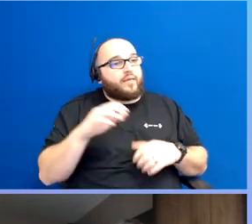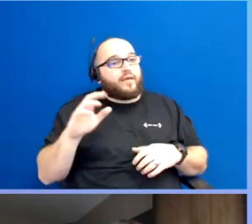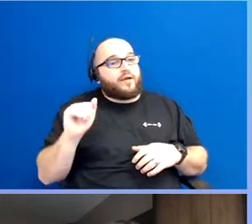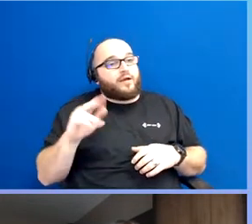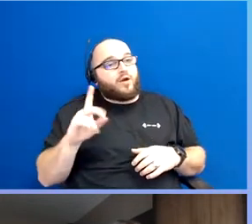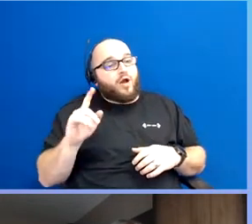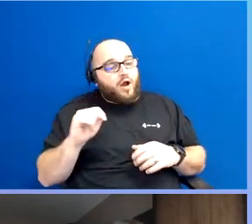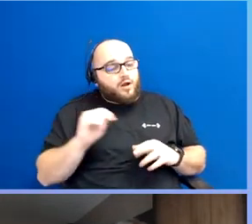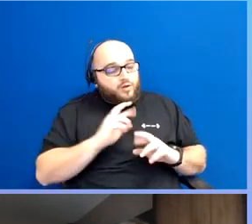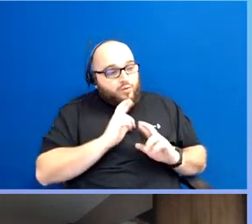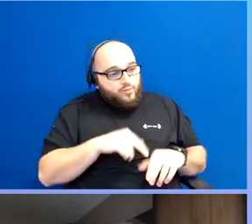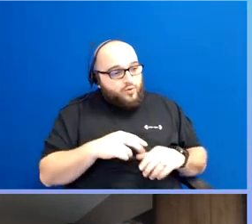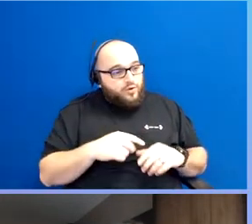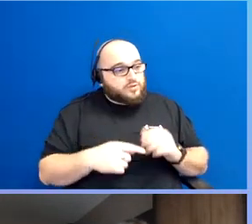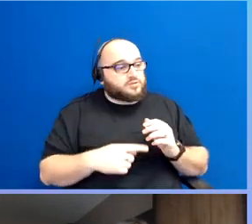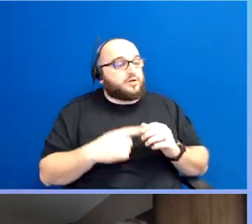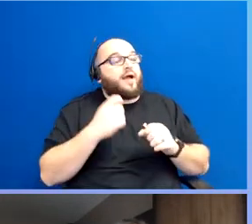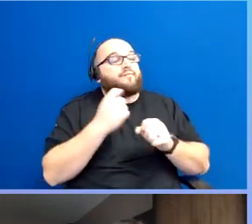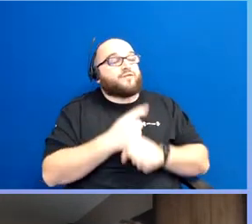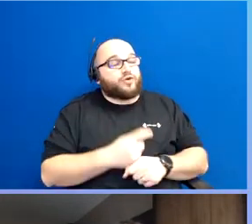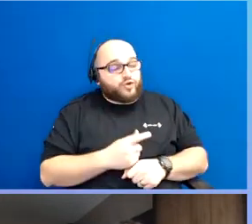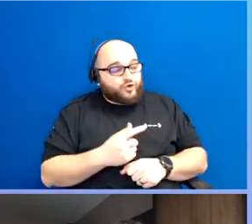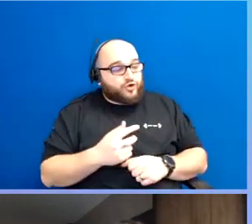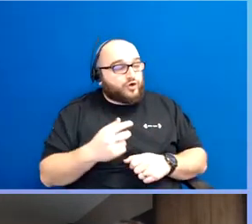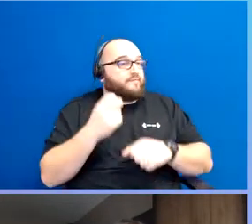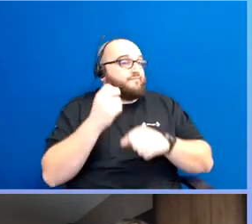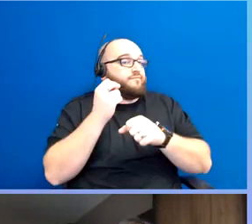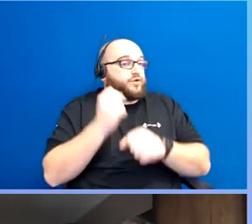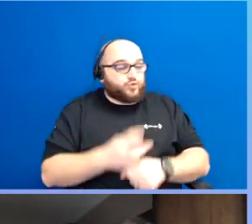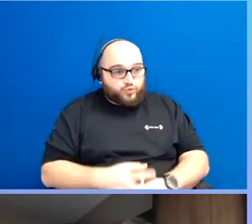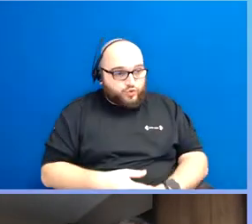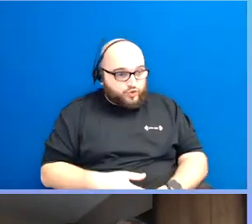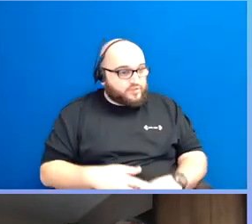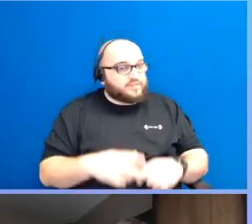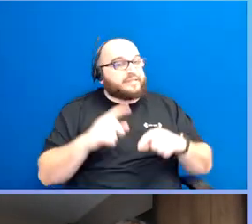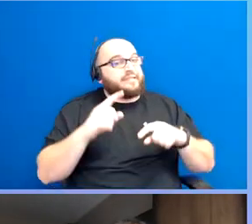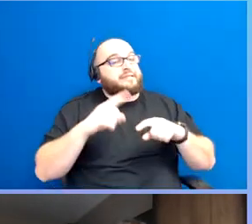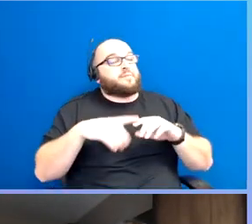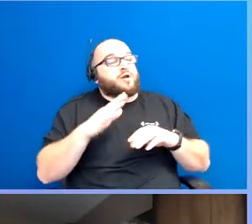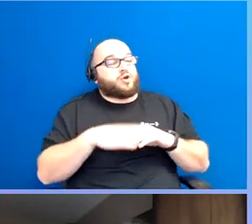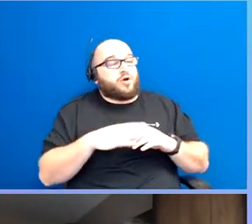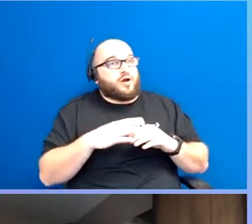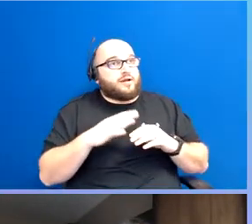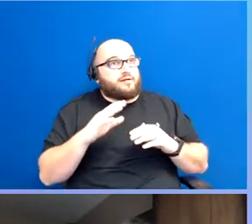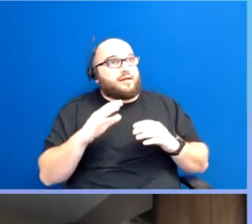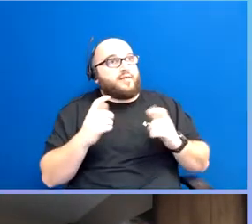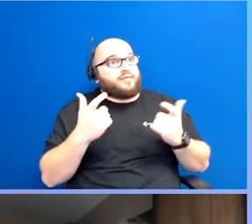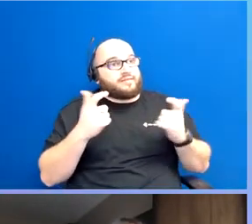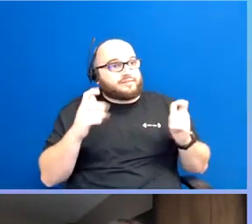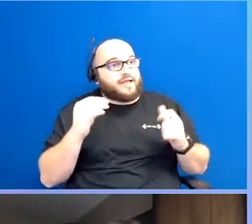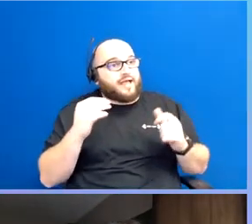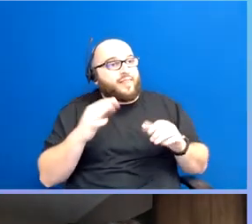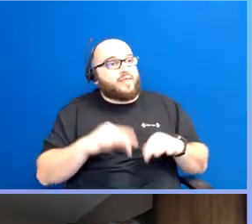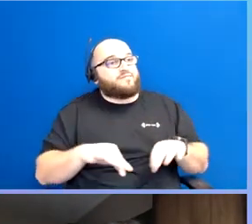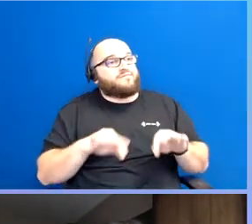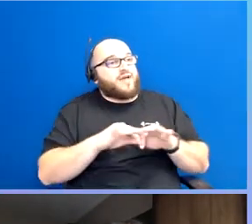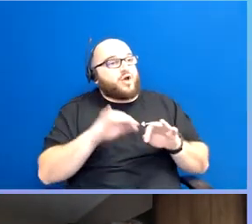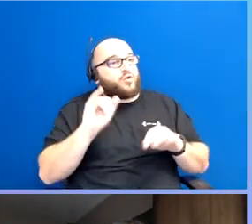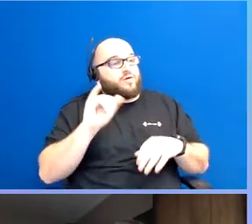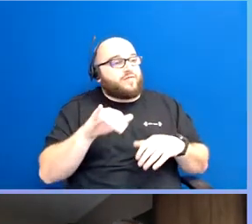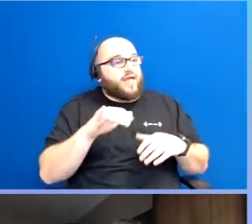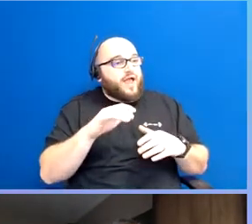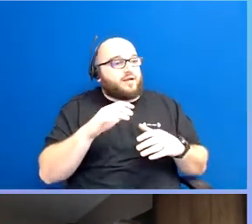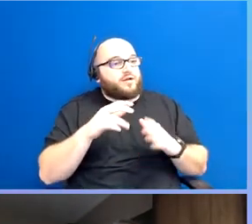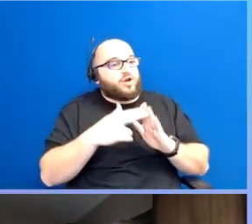once a year, once every 2 years, depending on the scale and the value of the contract as well, and how frequently we